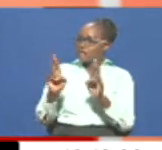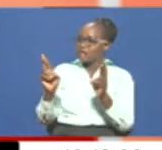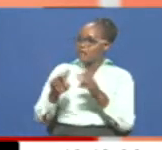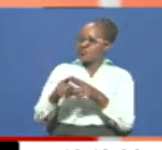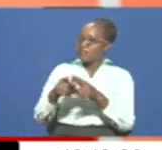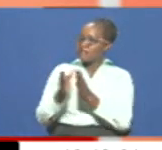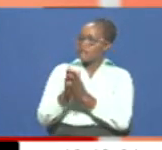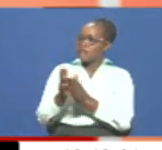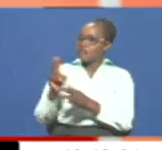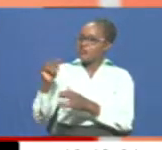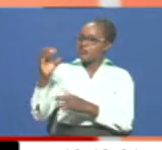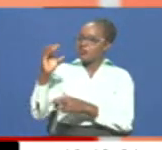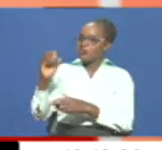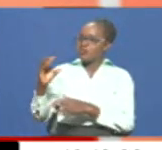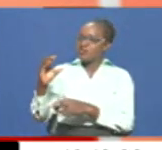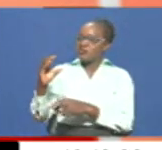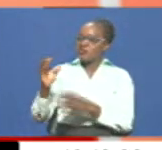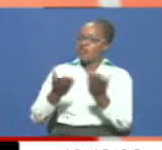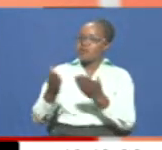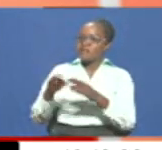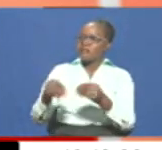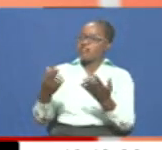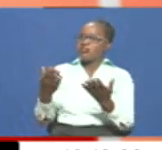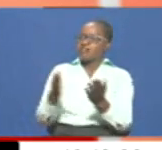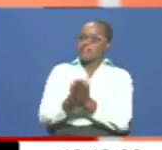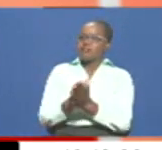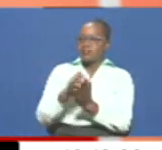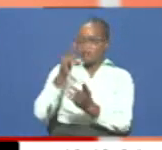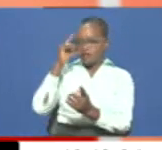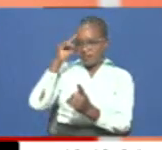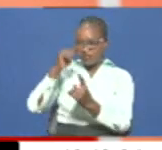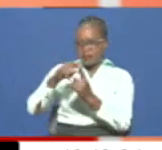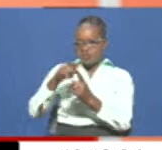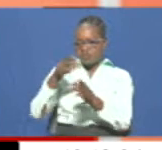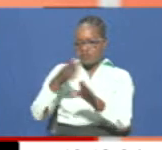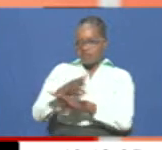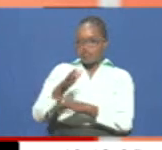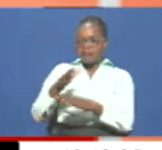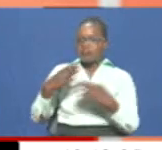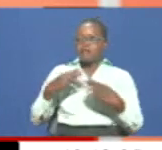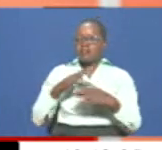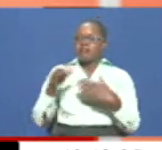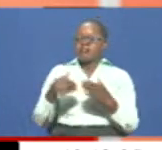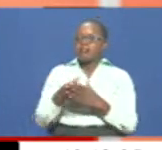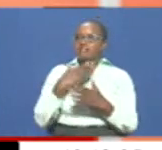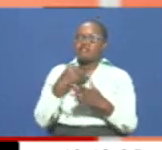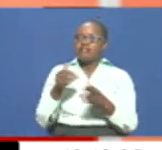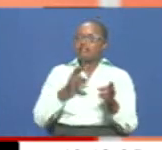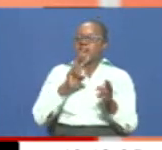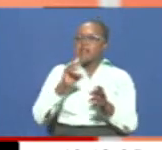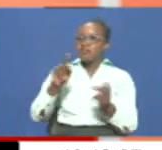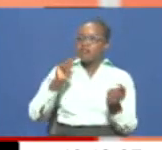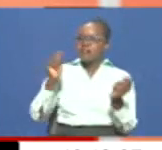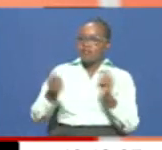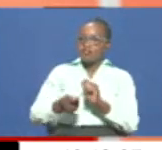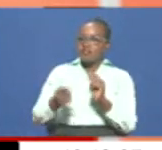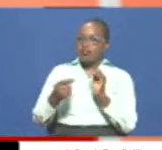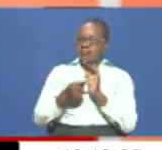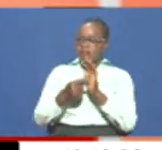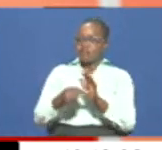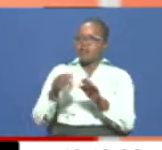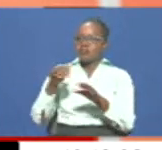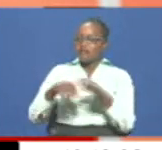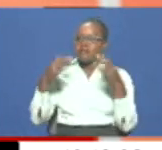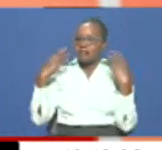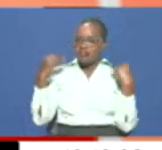to deliver the services as envisioned across by everybody who wants to see a transformation in sports. I'll just take an